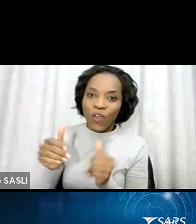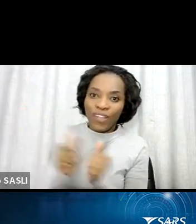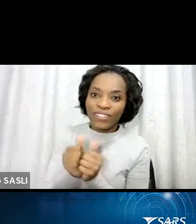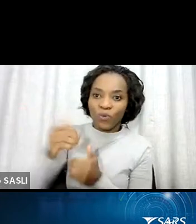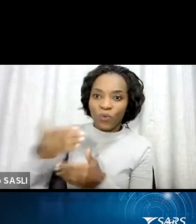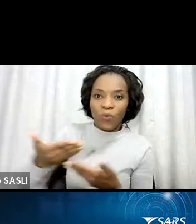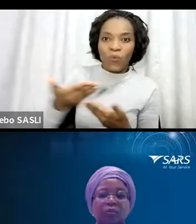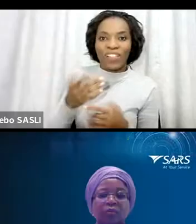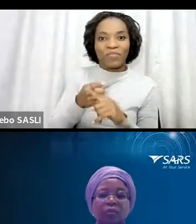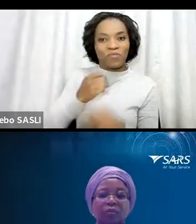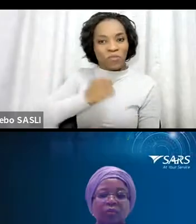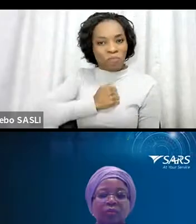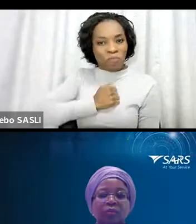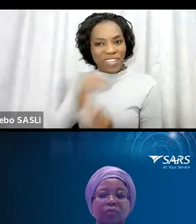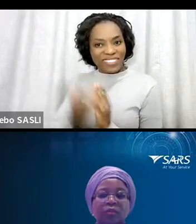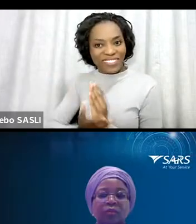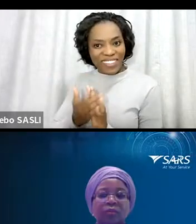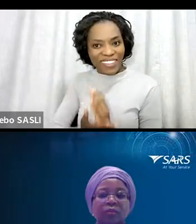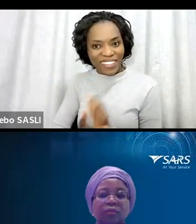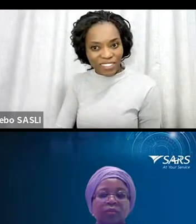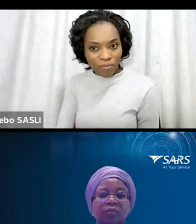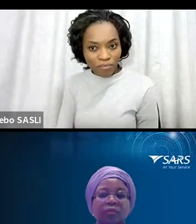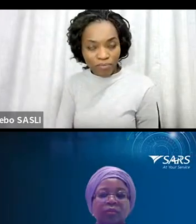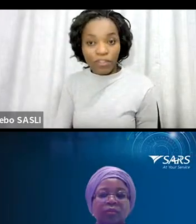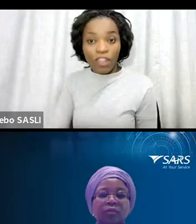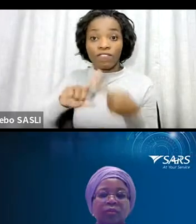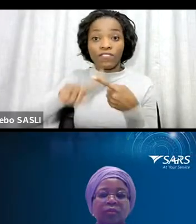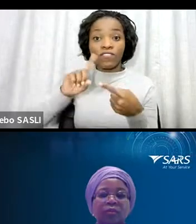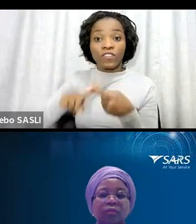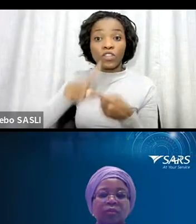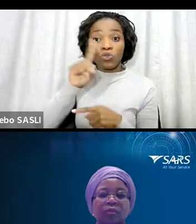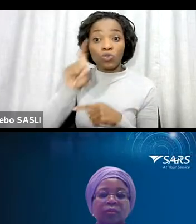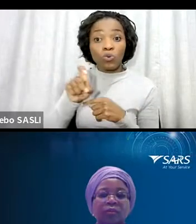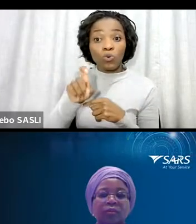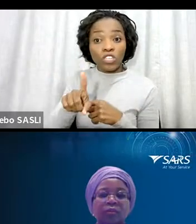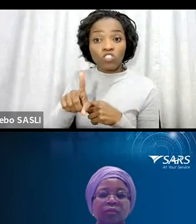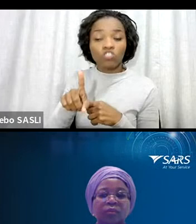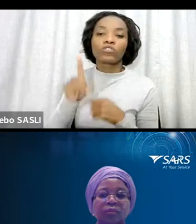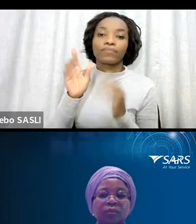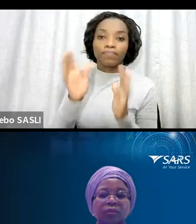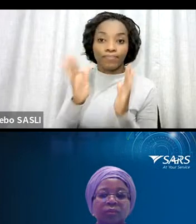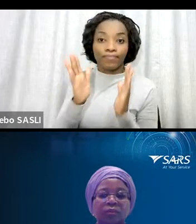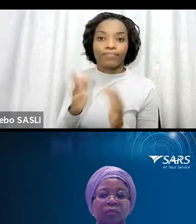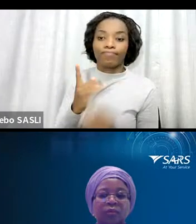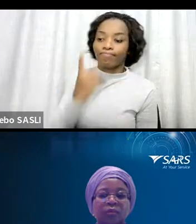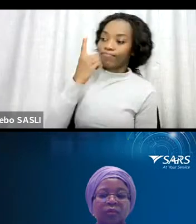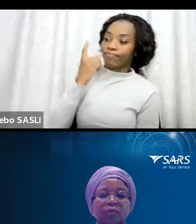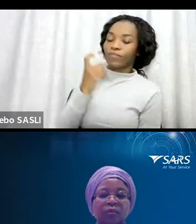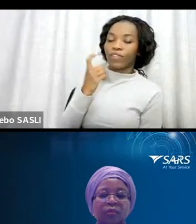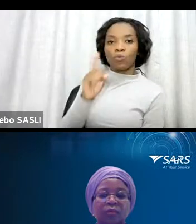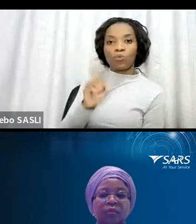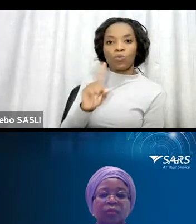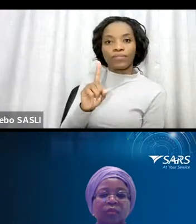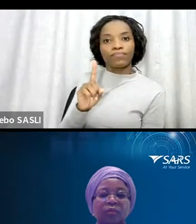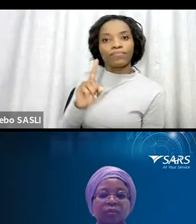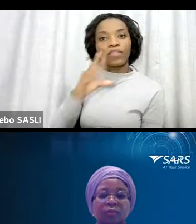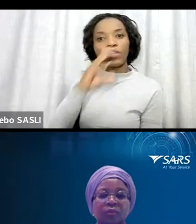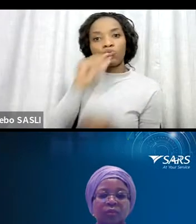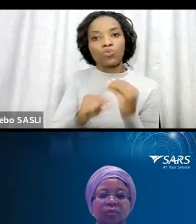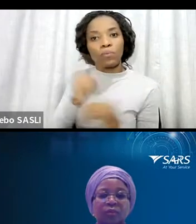as well. The first question that was posed to me refers to the